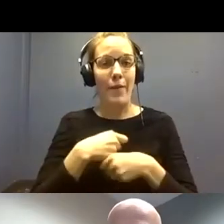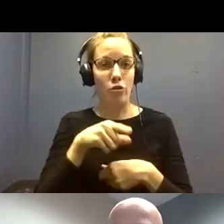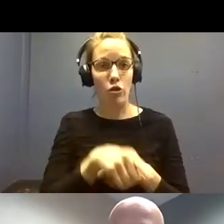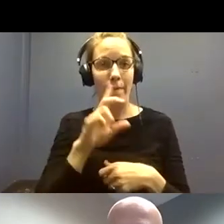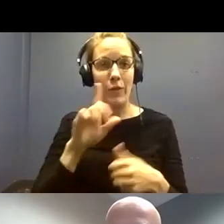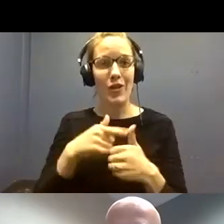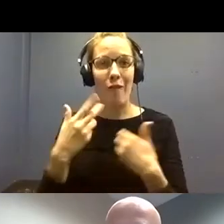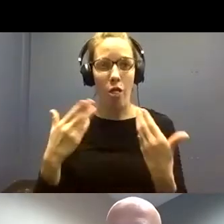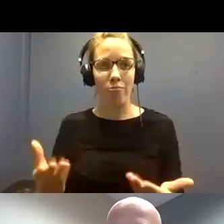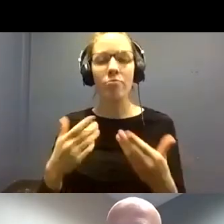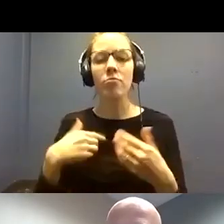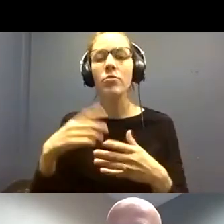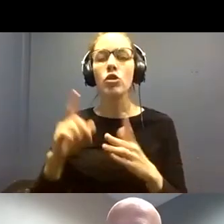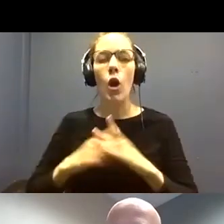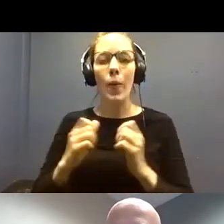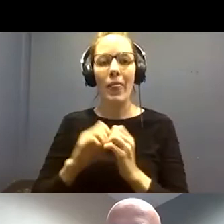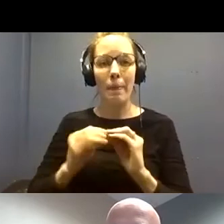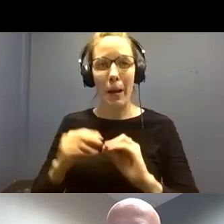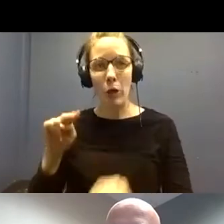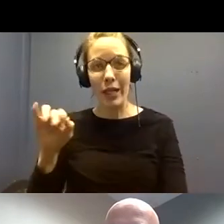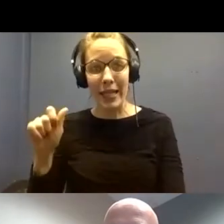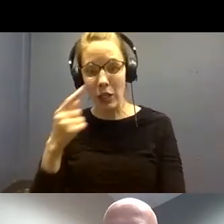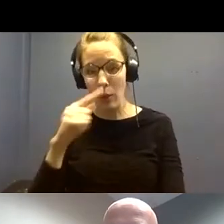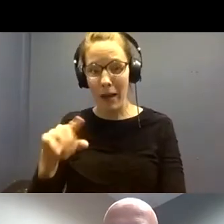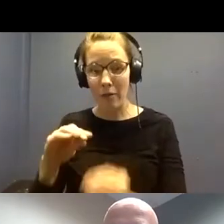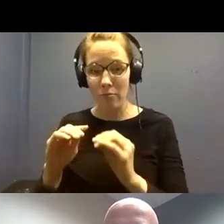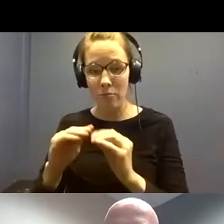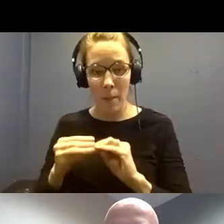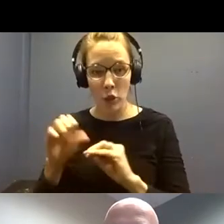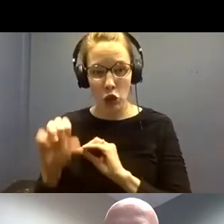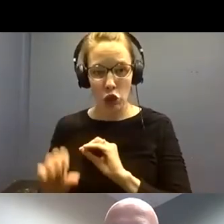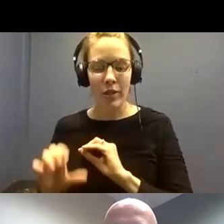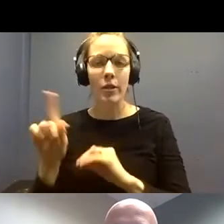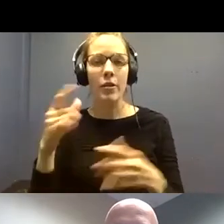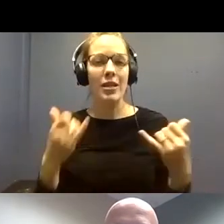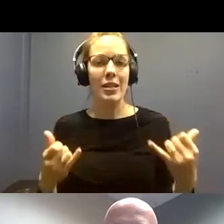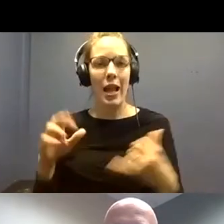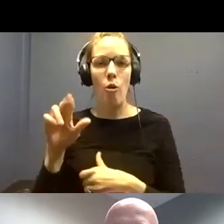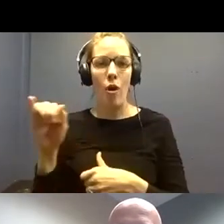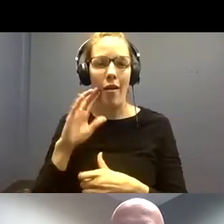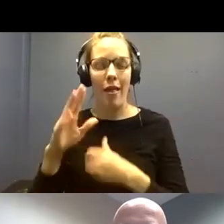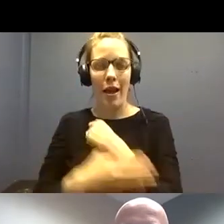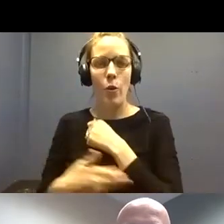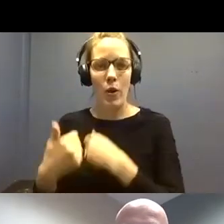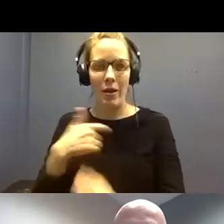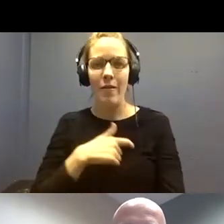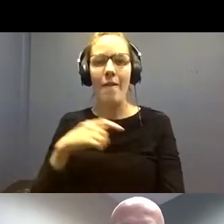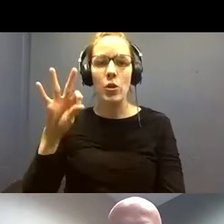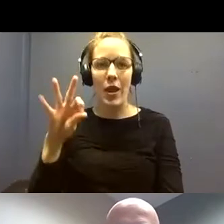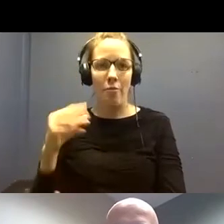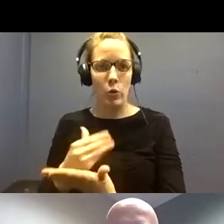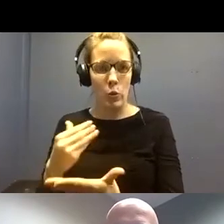of all start off with some numbers. Nita, will you start us off, please? Sure. Today in Rock Island County, we do have 9